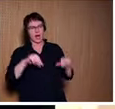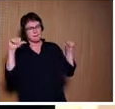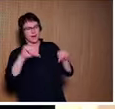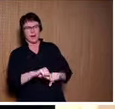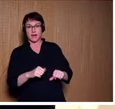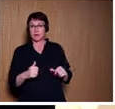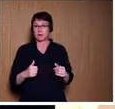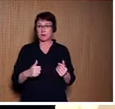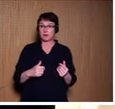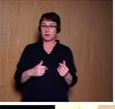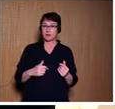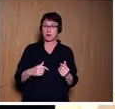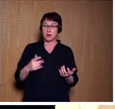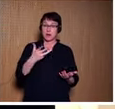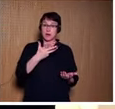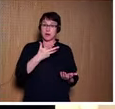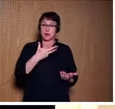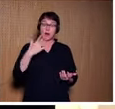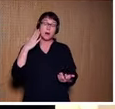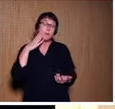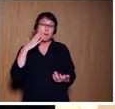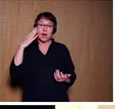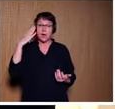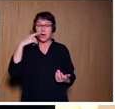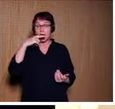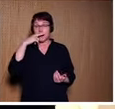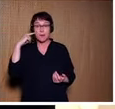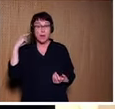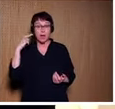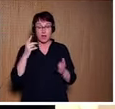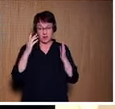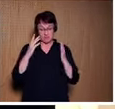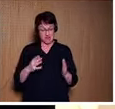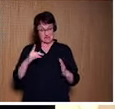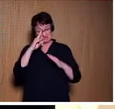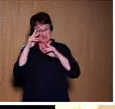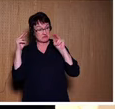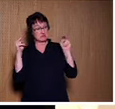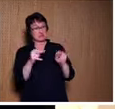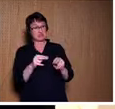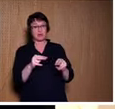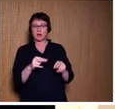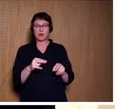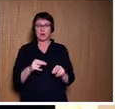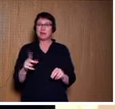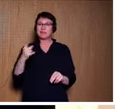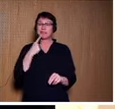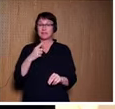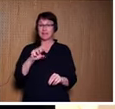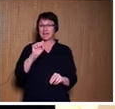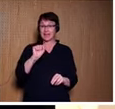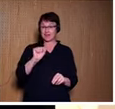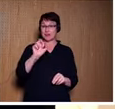should be concerned about. They claim that SRHR is the Trojan horse of a